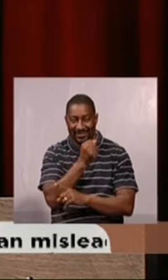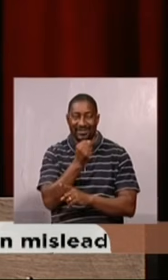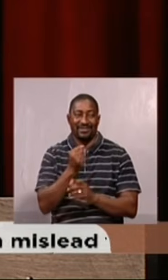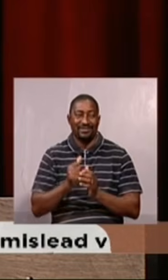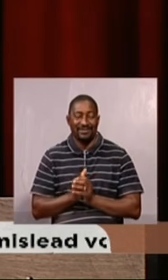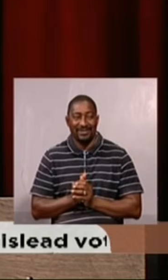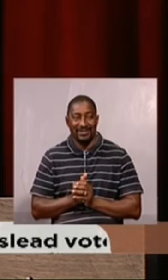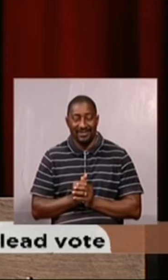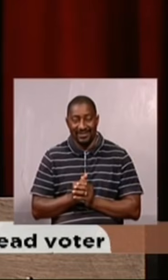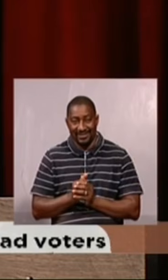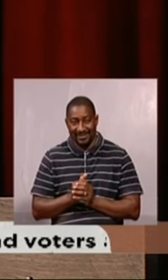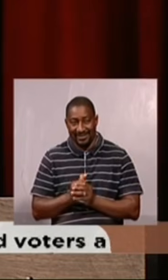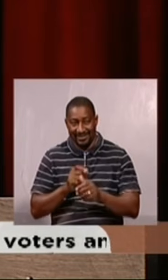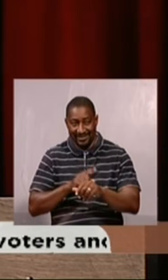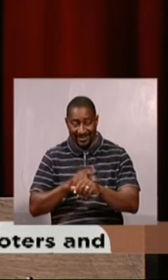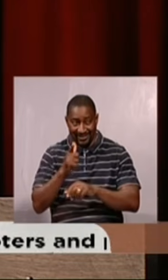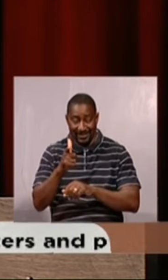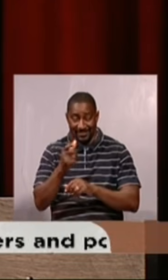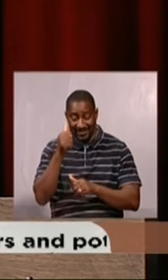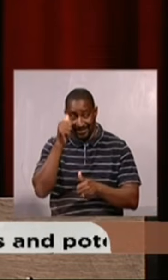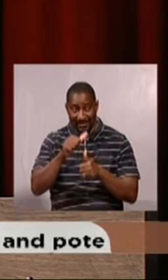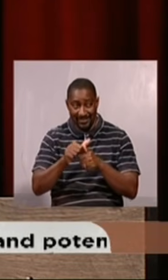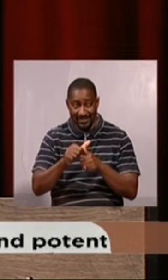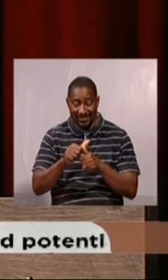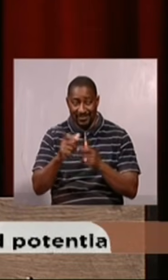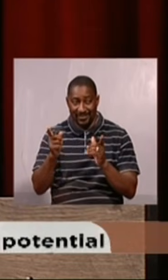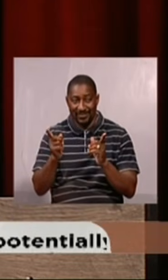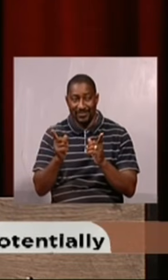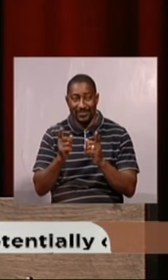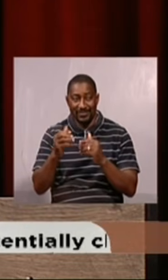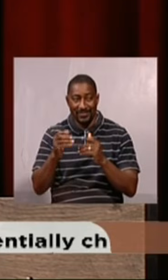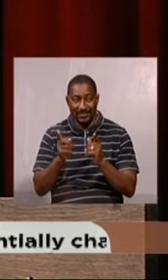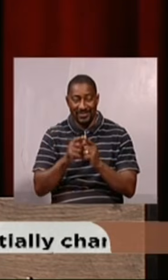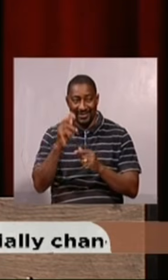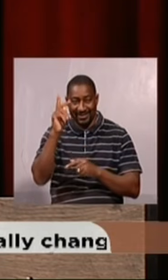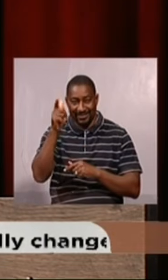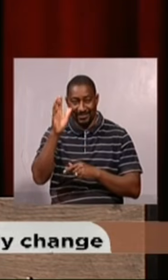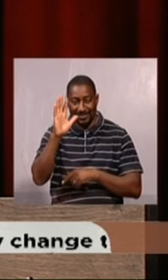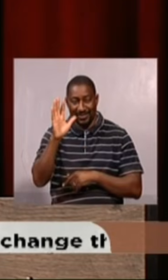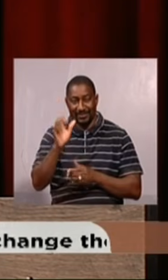successful. Till next time, remember the tagline, situation critical, minds philosophical. Peace and love.